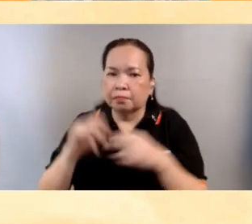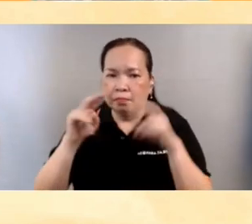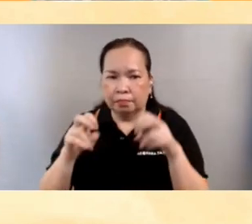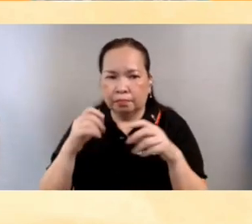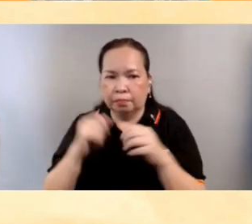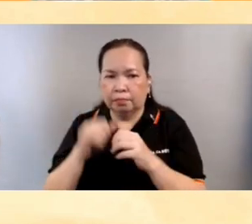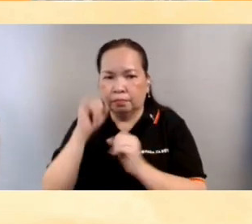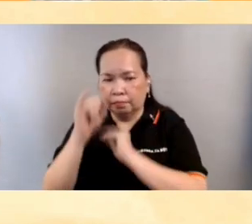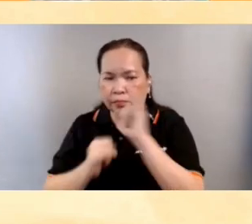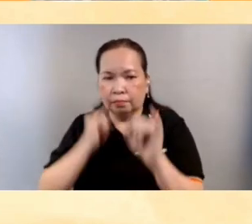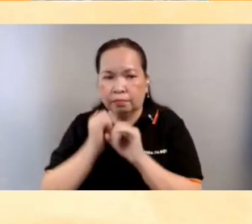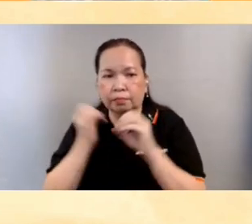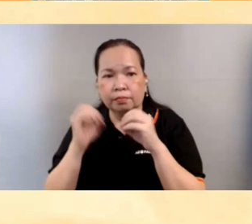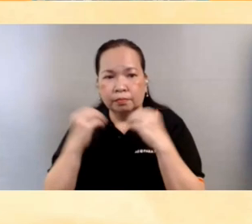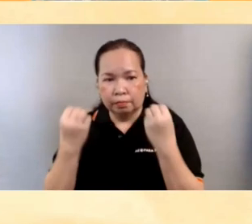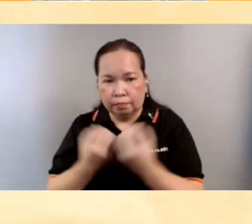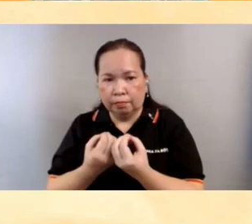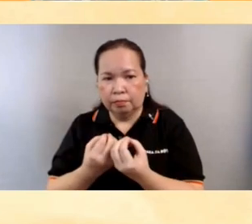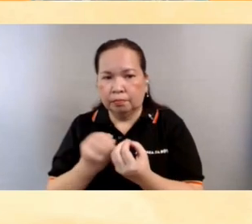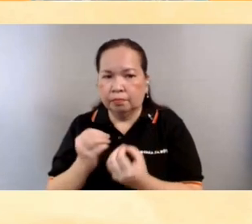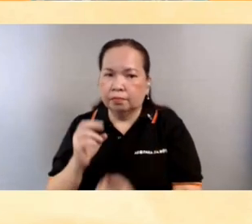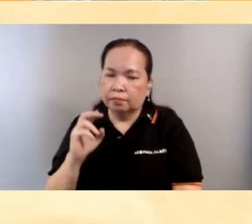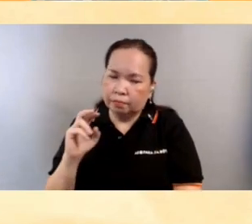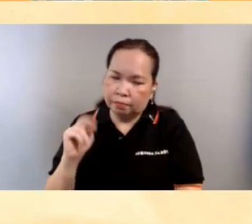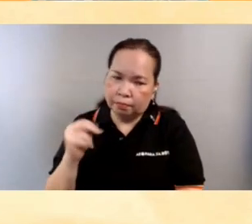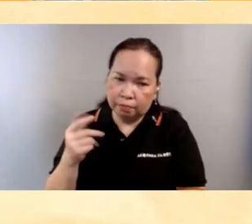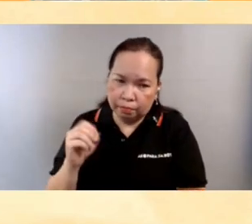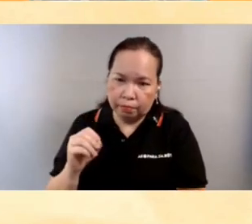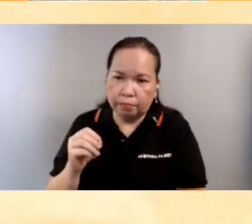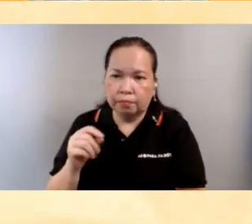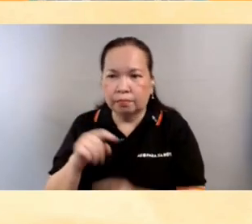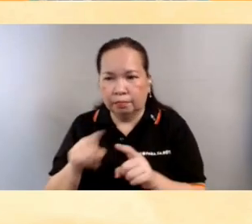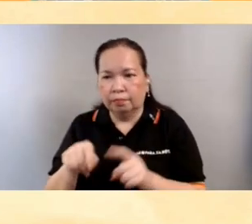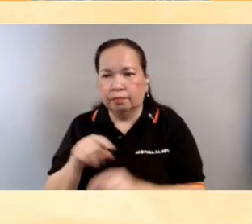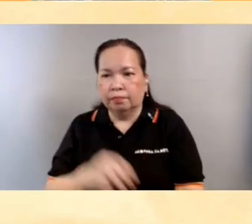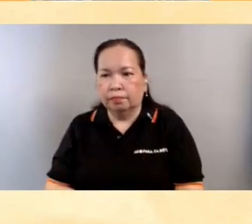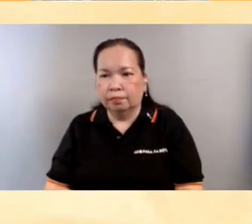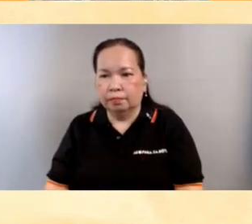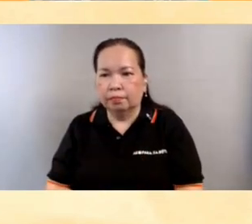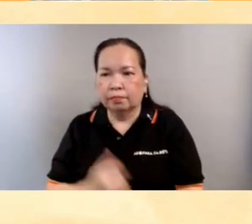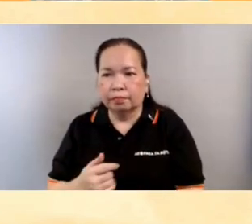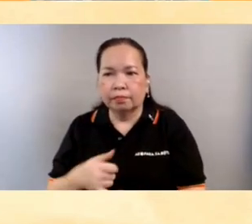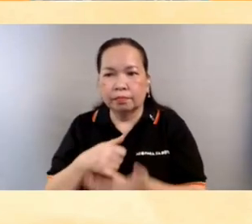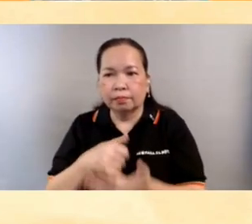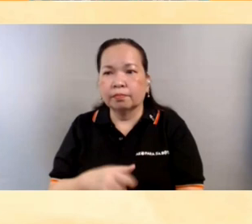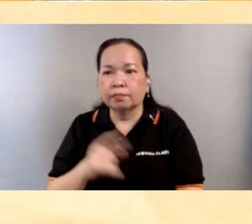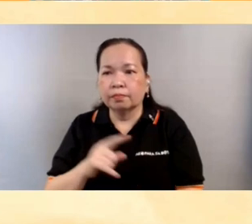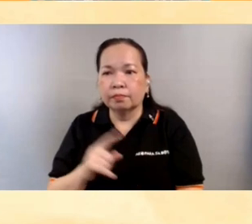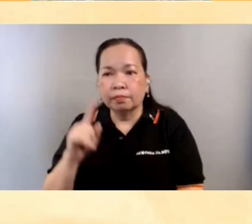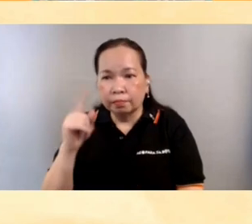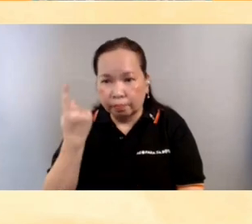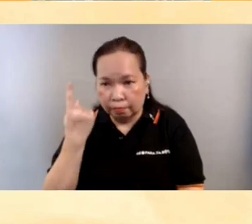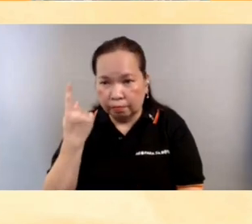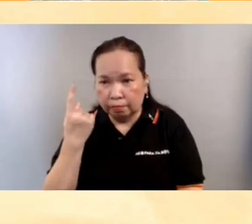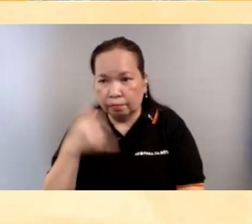international organizations, nonprofits, and government bureaus. She has been awarded the first